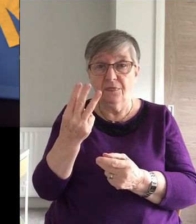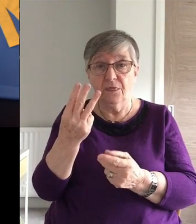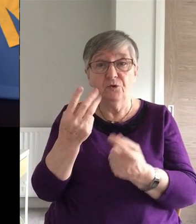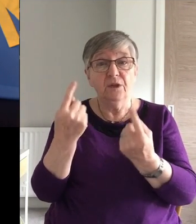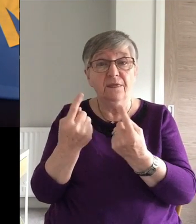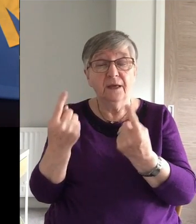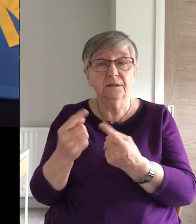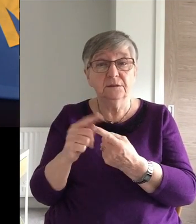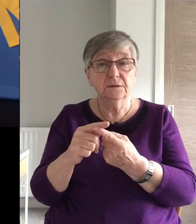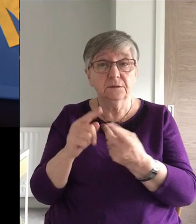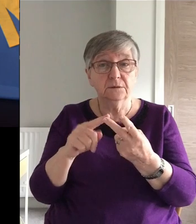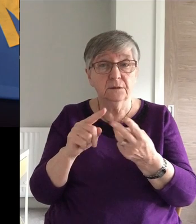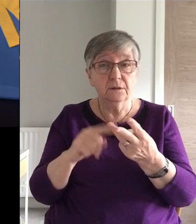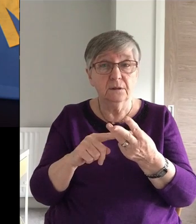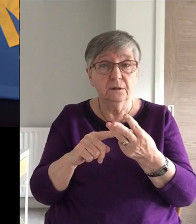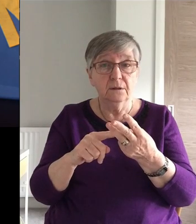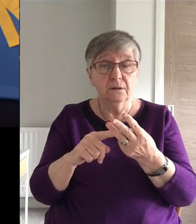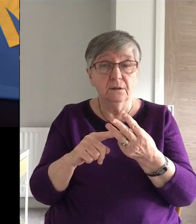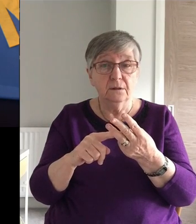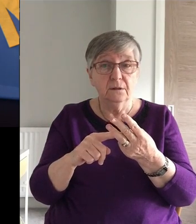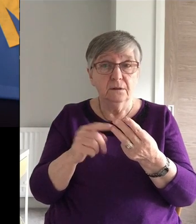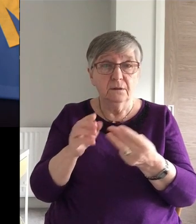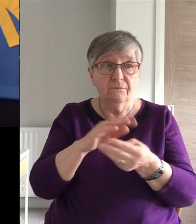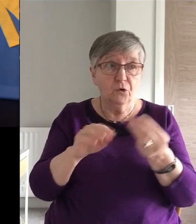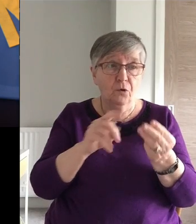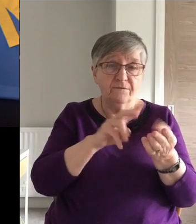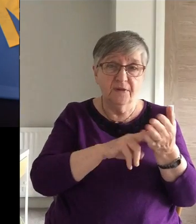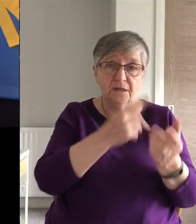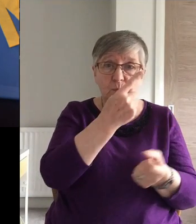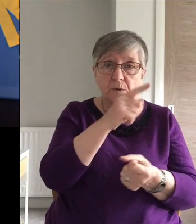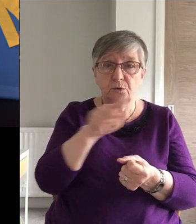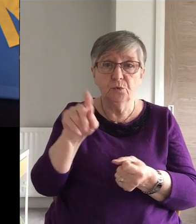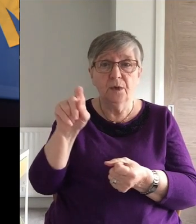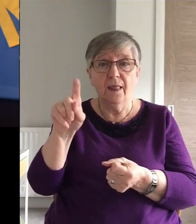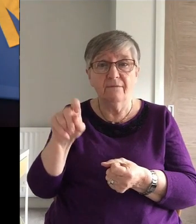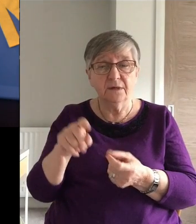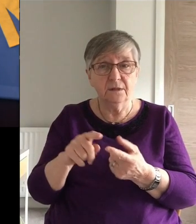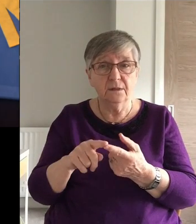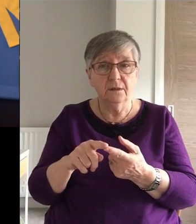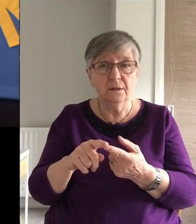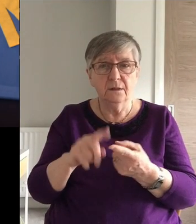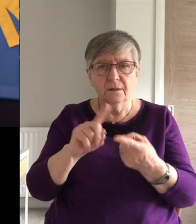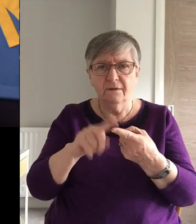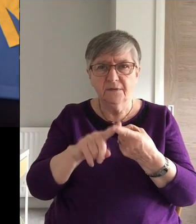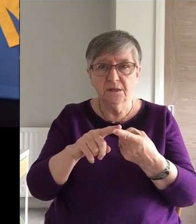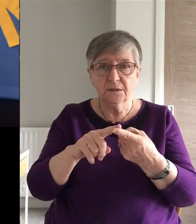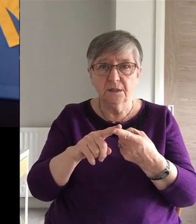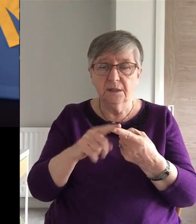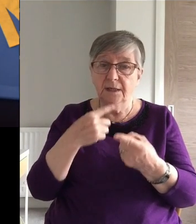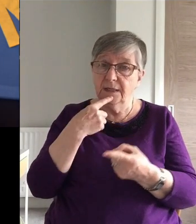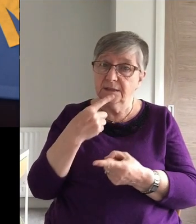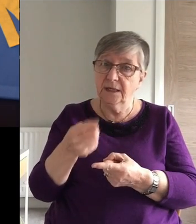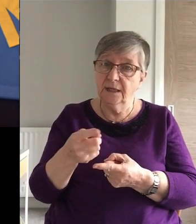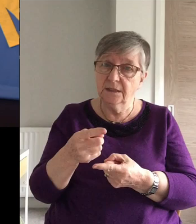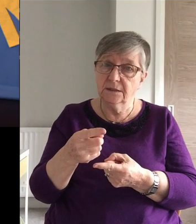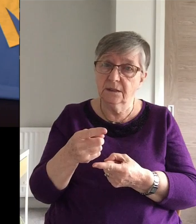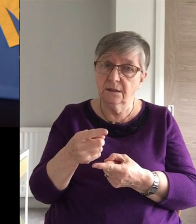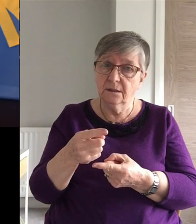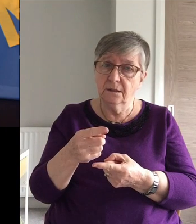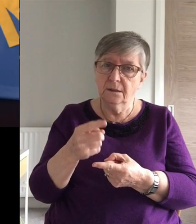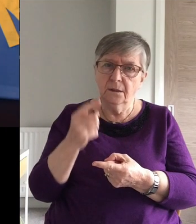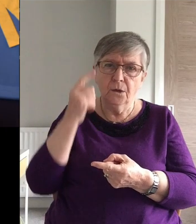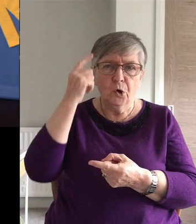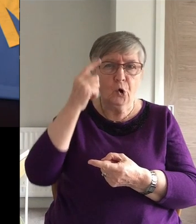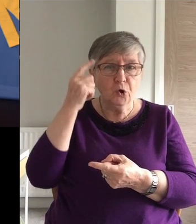Well, three things in the first 11 or 12, 11 verses of the chapter. Firstly, he says, verses 2 to